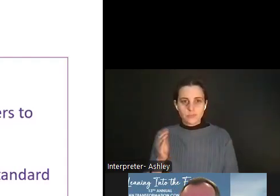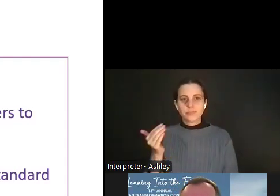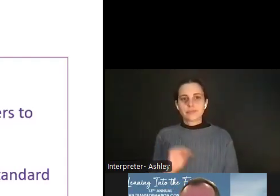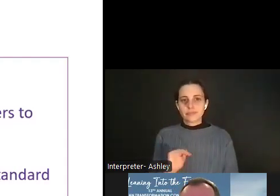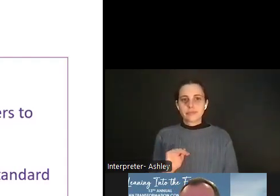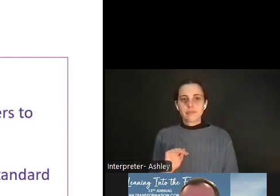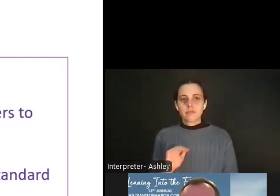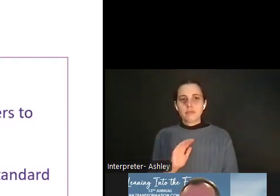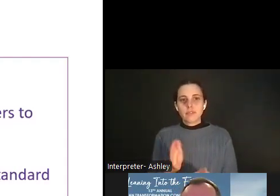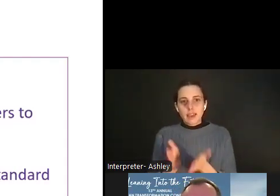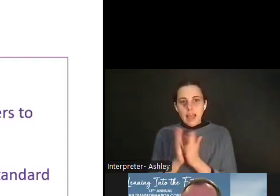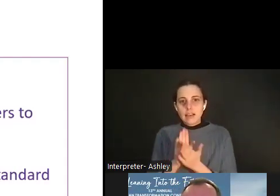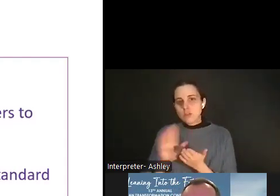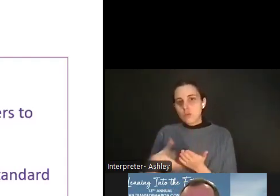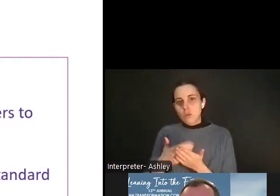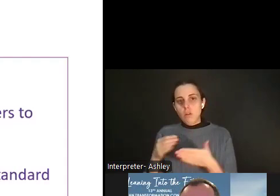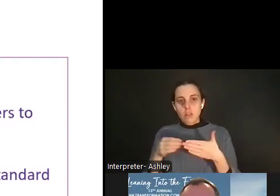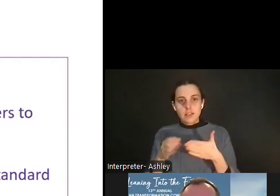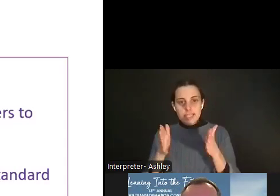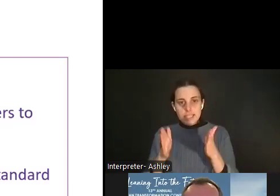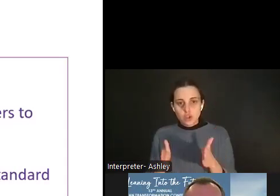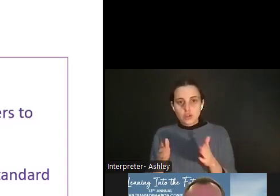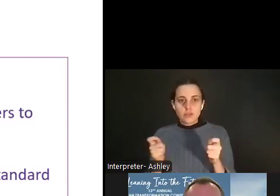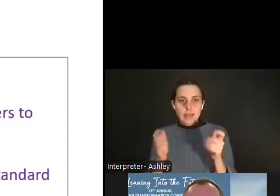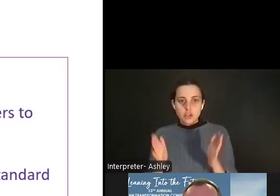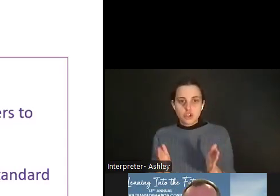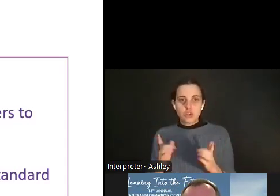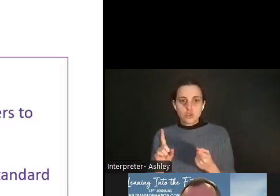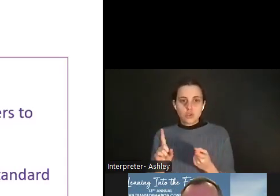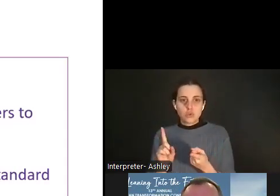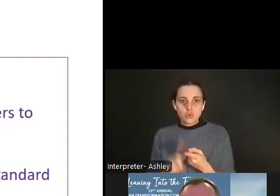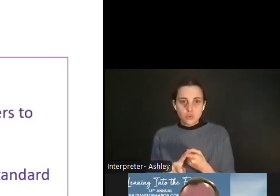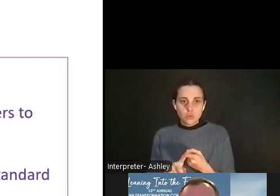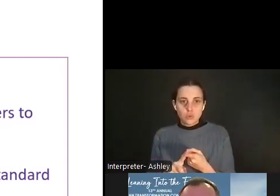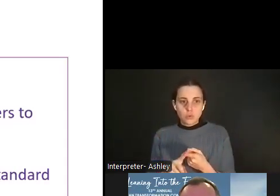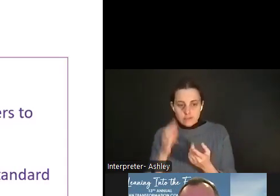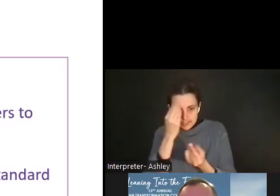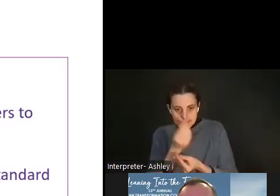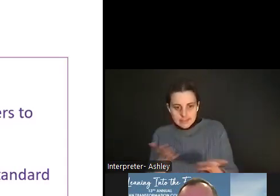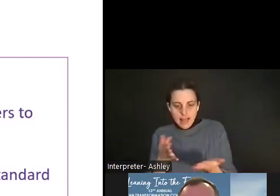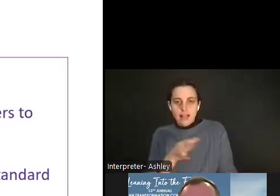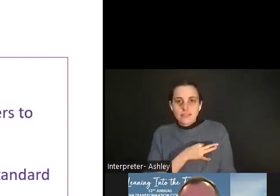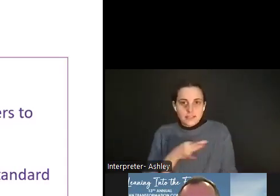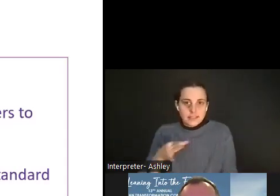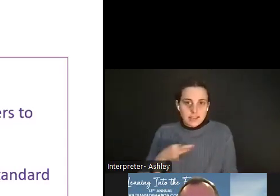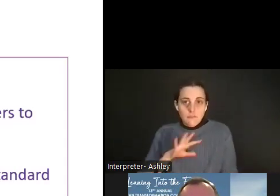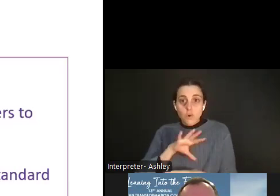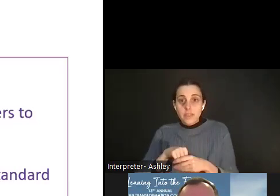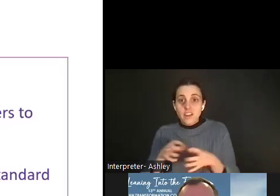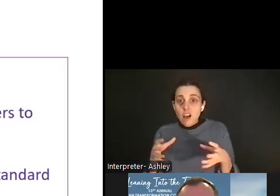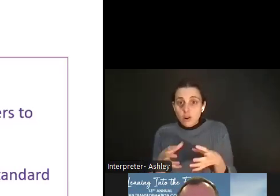leaders and managers to cascade down, and supervisors to cascade down to staff at their team huddles, so they can truly